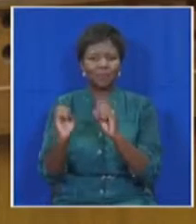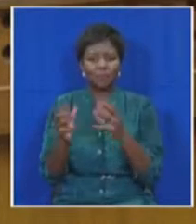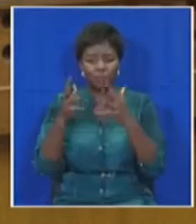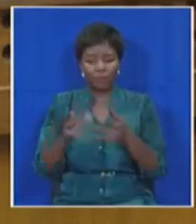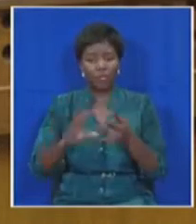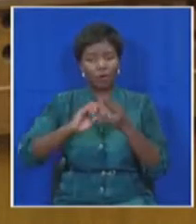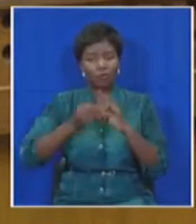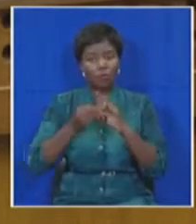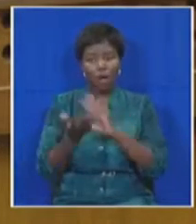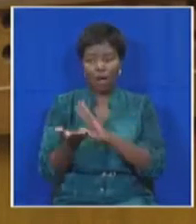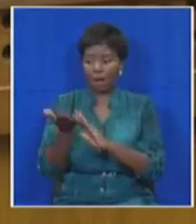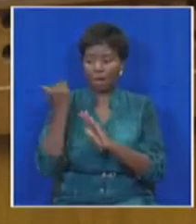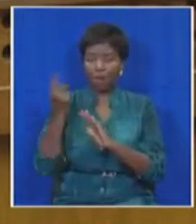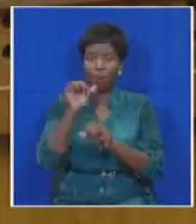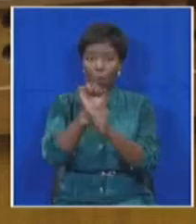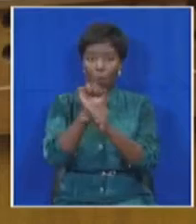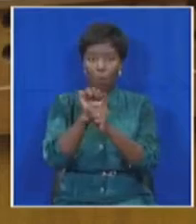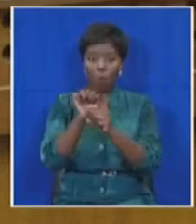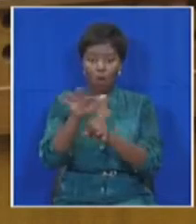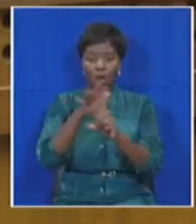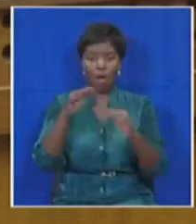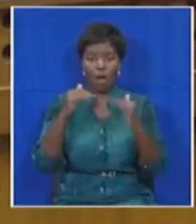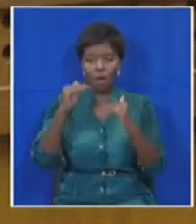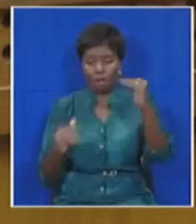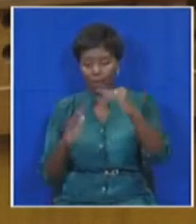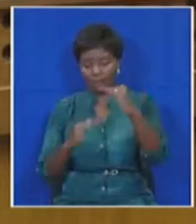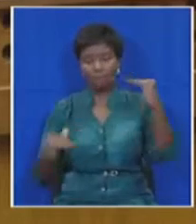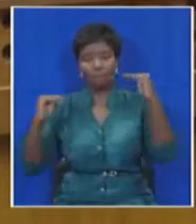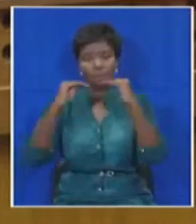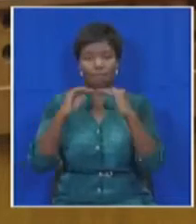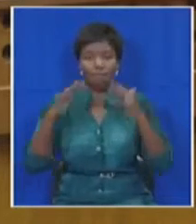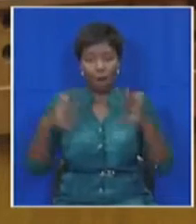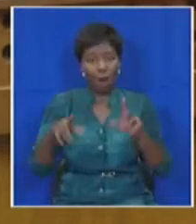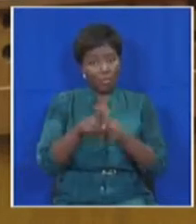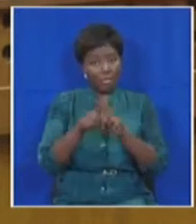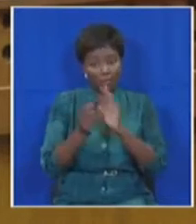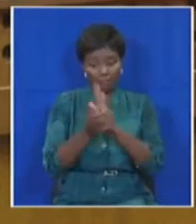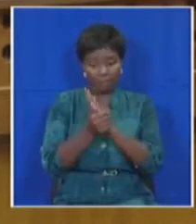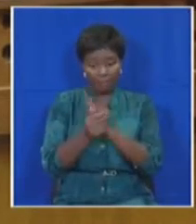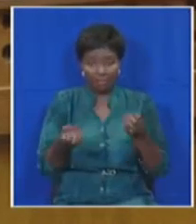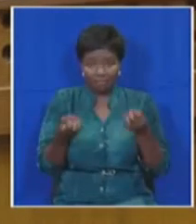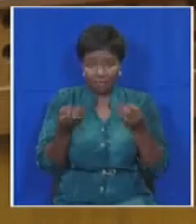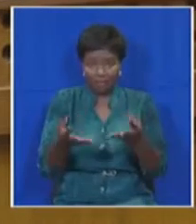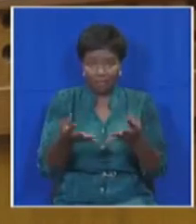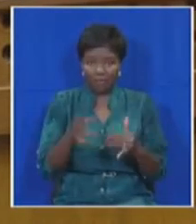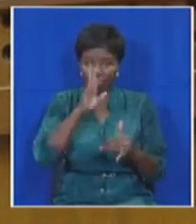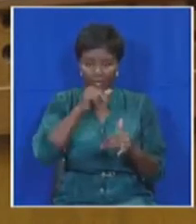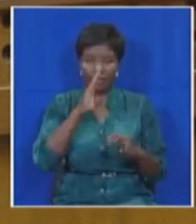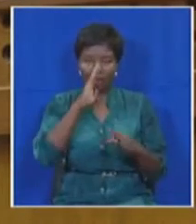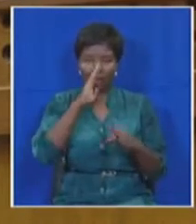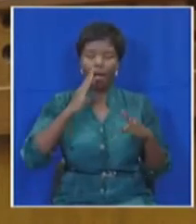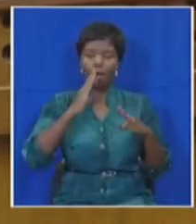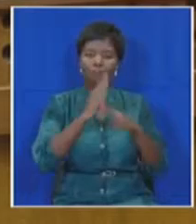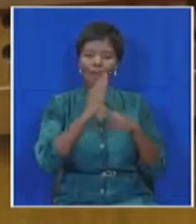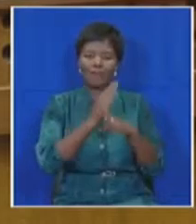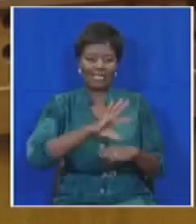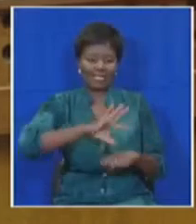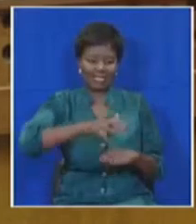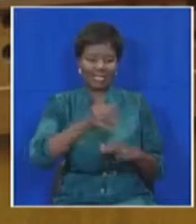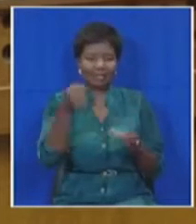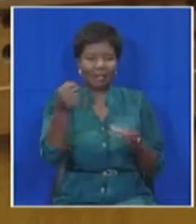study-work divide and to equip graduates with the necessary skills, we will invest in a private sector apprenticeship program as well